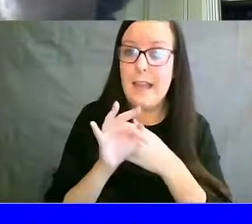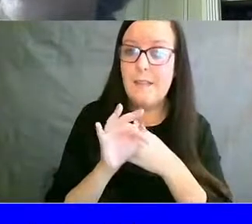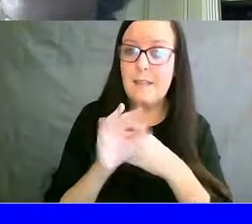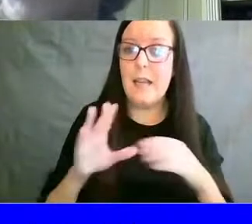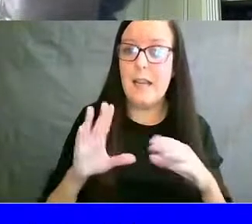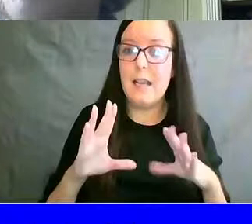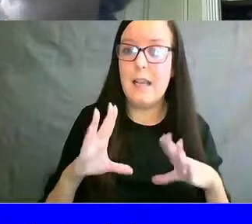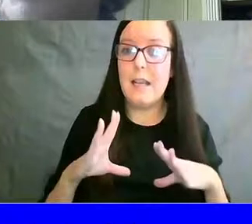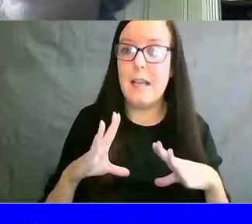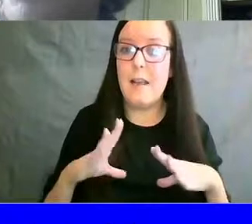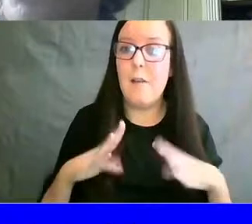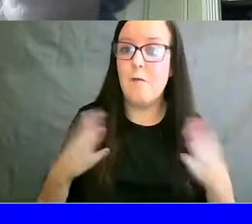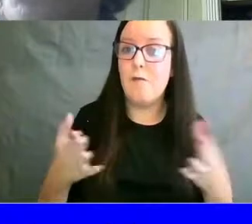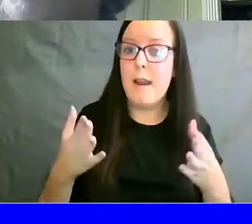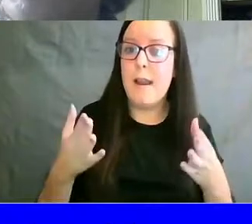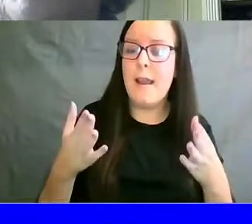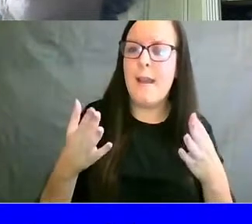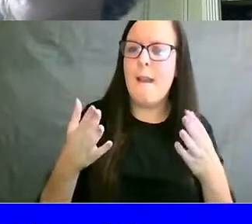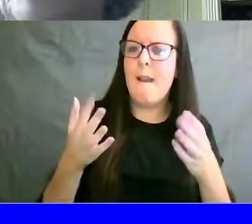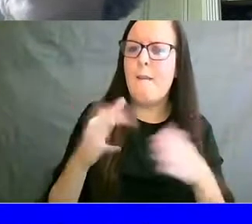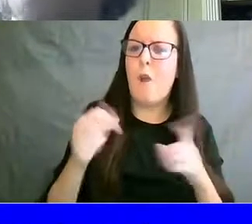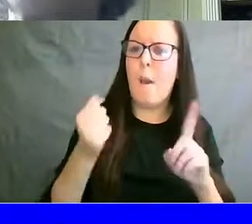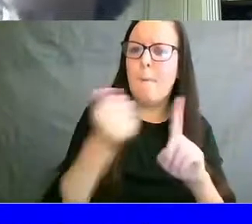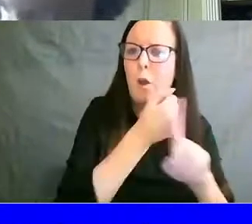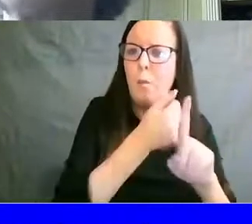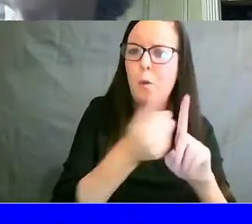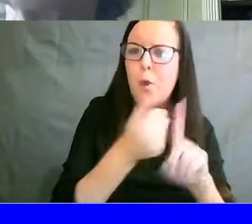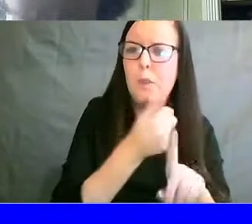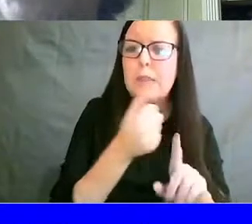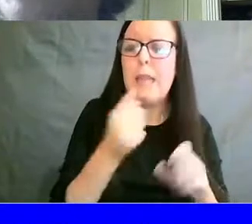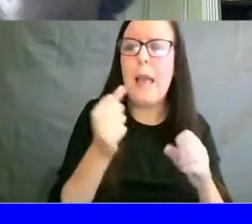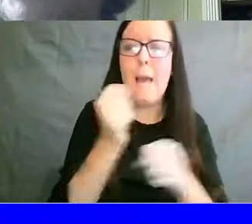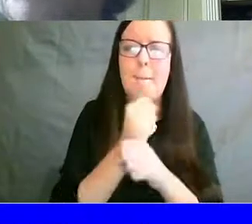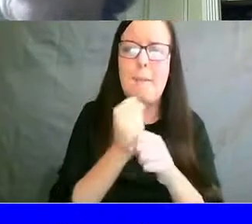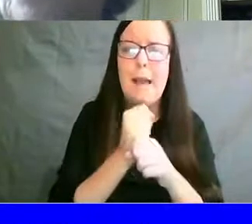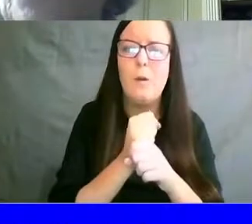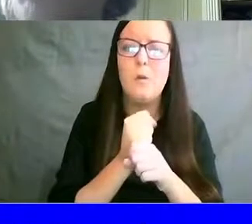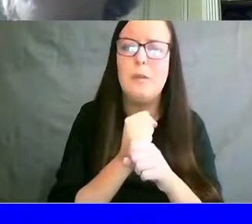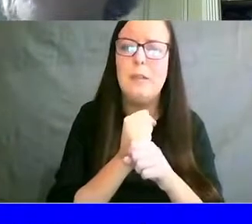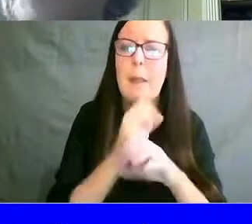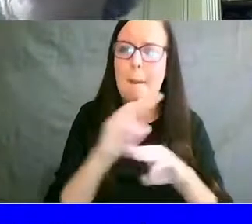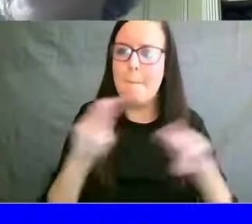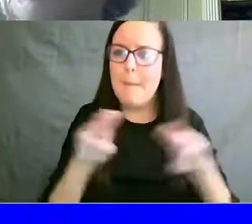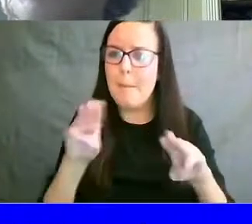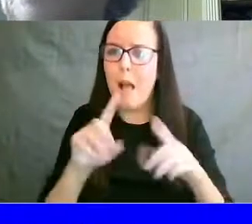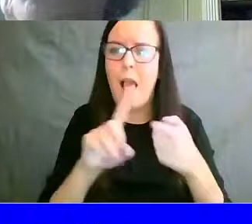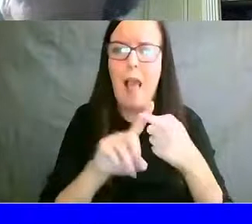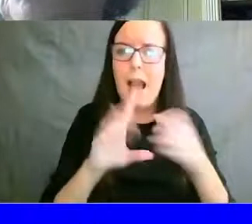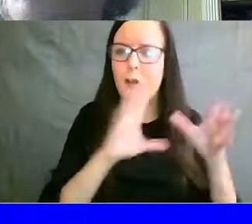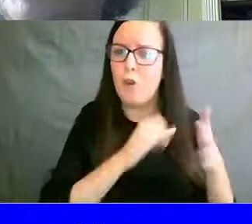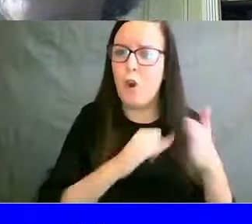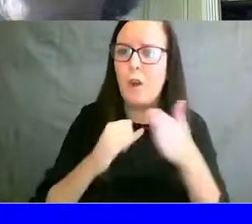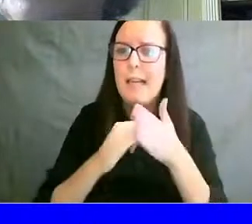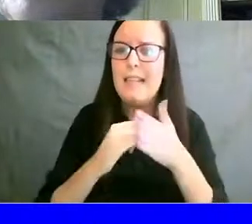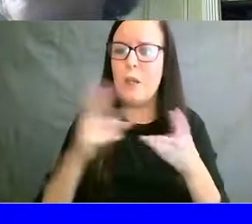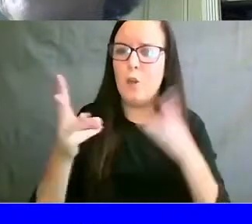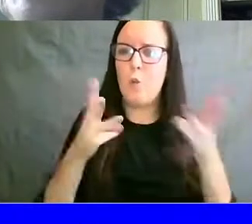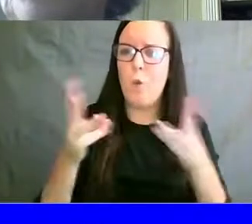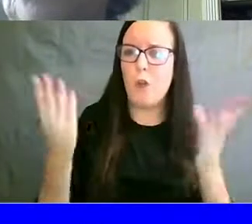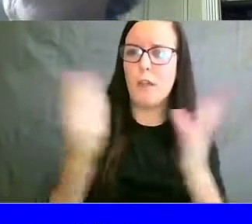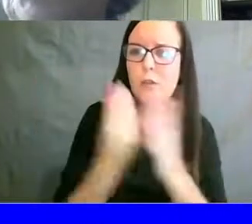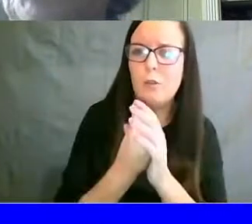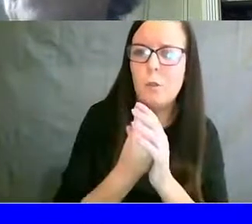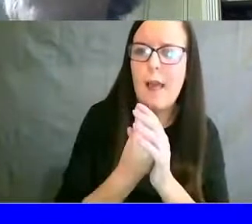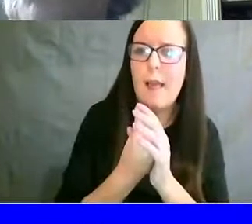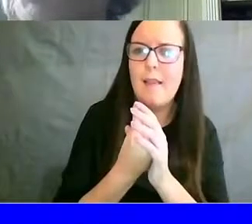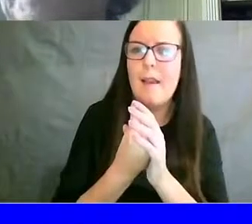neglect of an adult at risk. It is about people and organisations working together to prevent and stop both the risks and experiences